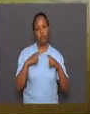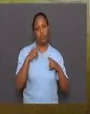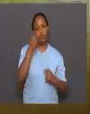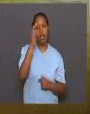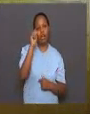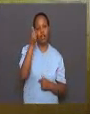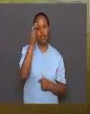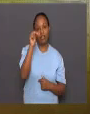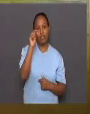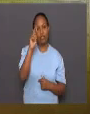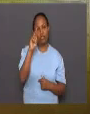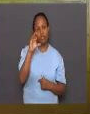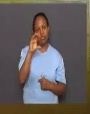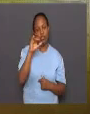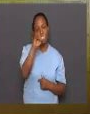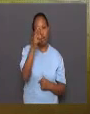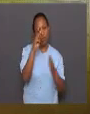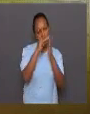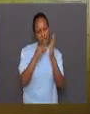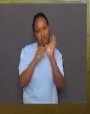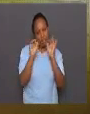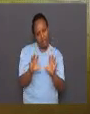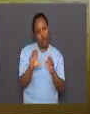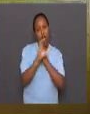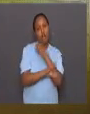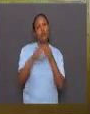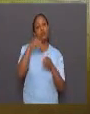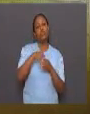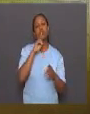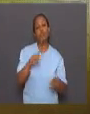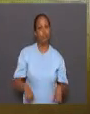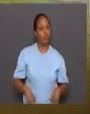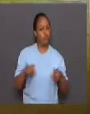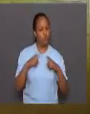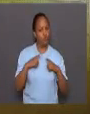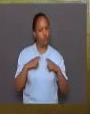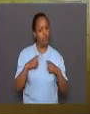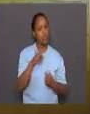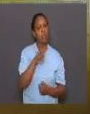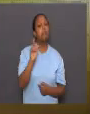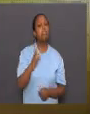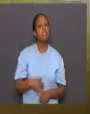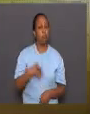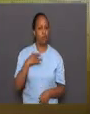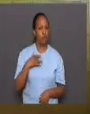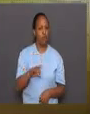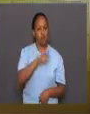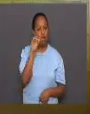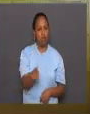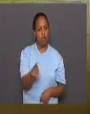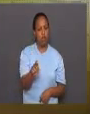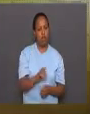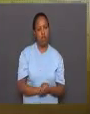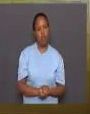feel? What are your thoughts about the future? I will see you again in a